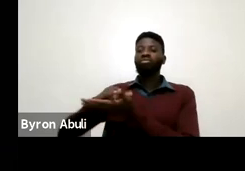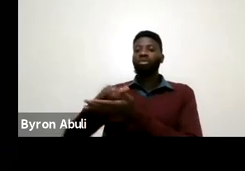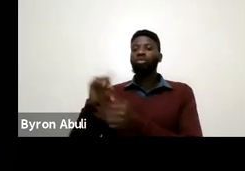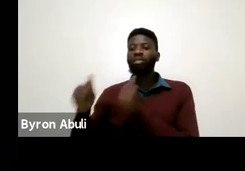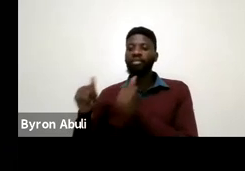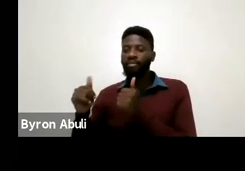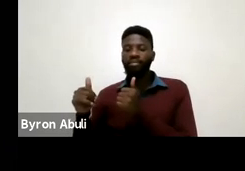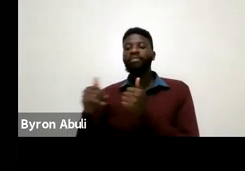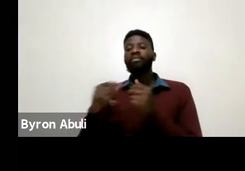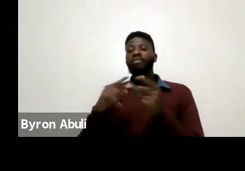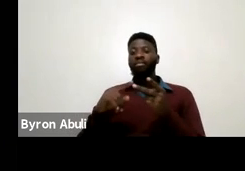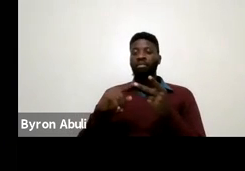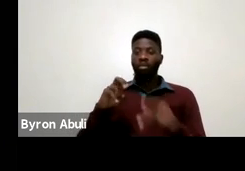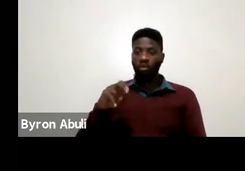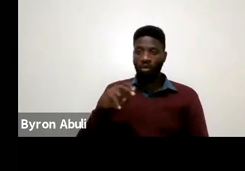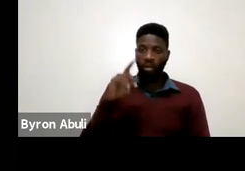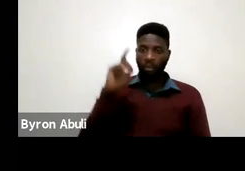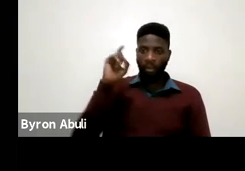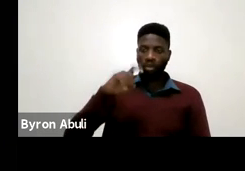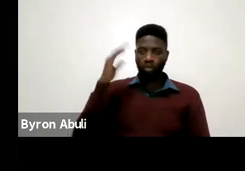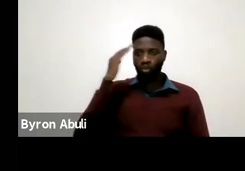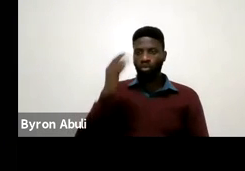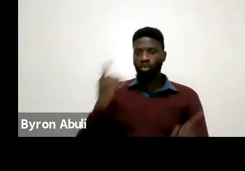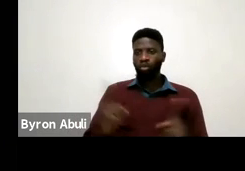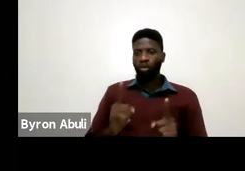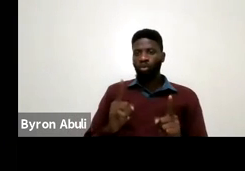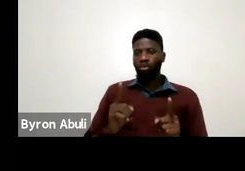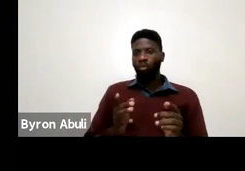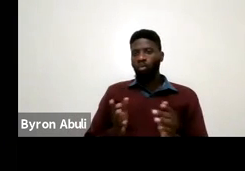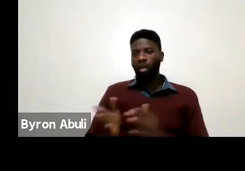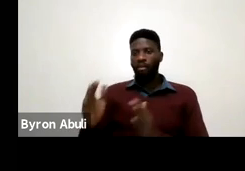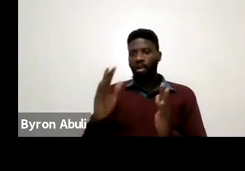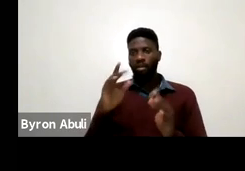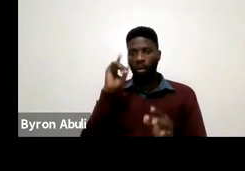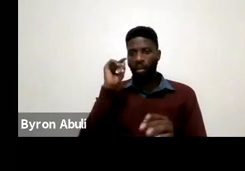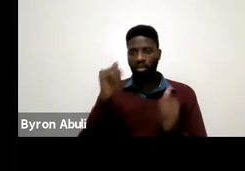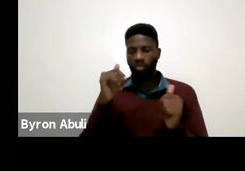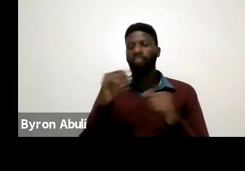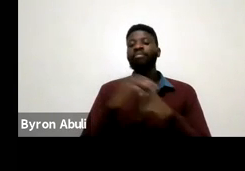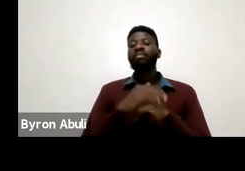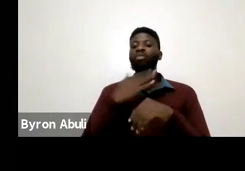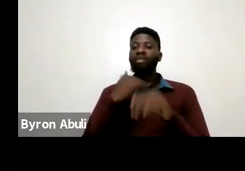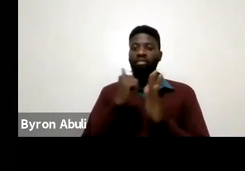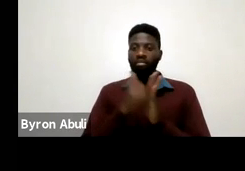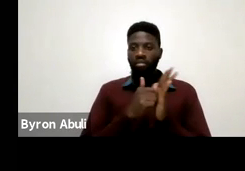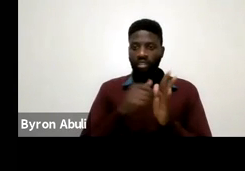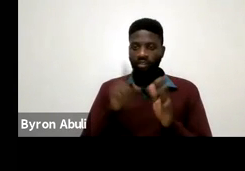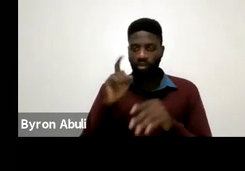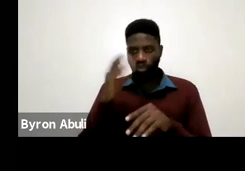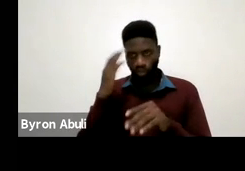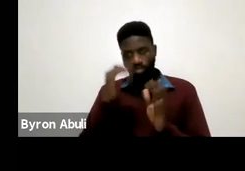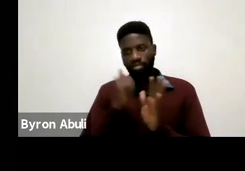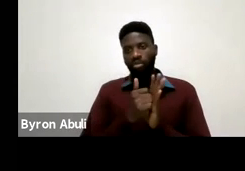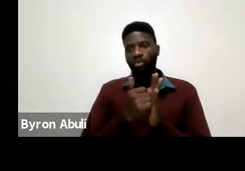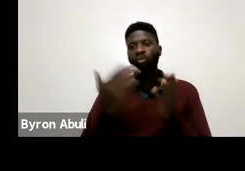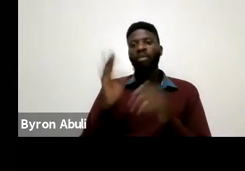you are walking, of course, you really need to know the shortcuts to Mombasa. If you are taking the train, you need to know where the train is, so that you know the timings of that train and you